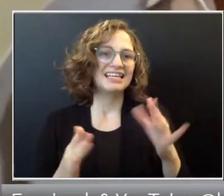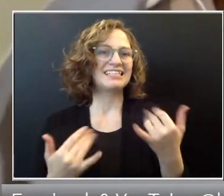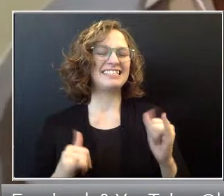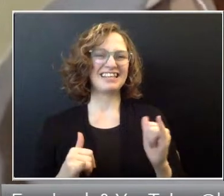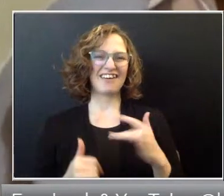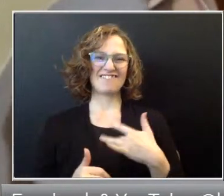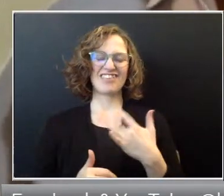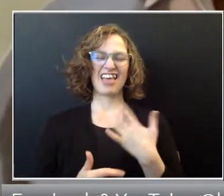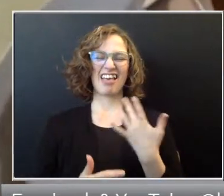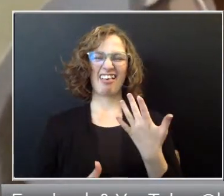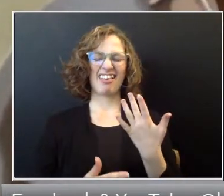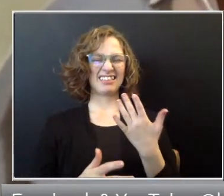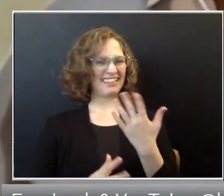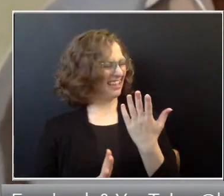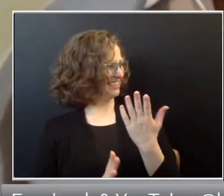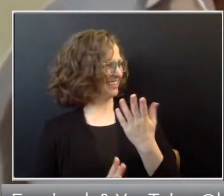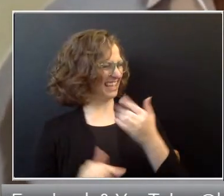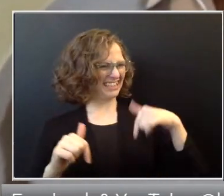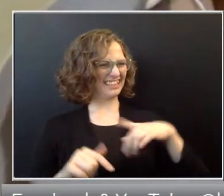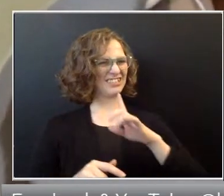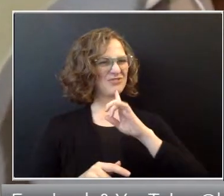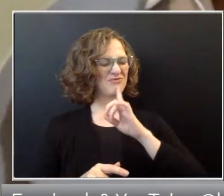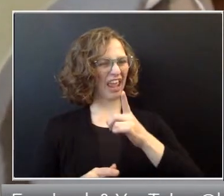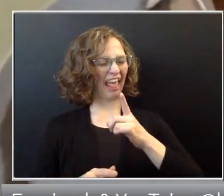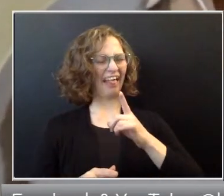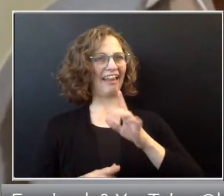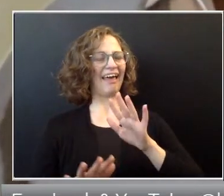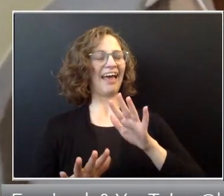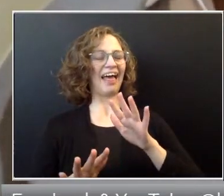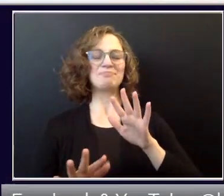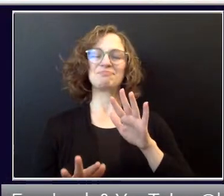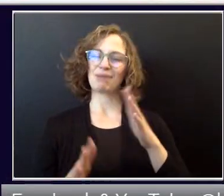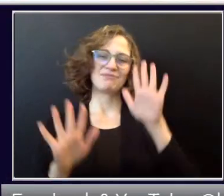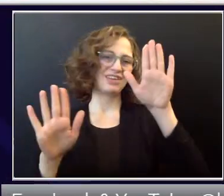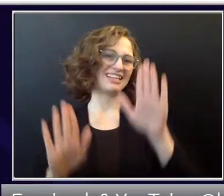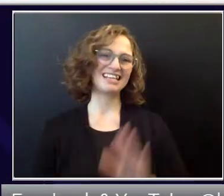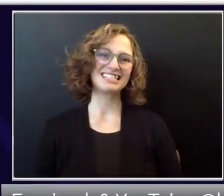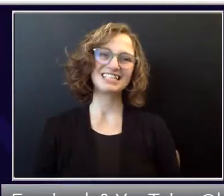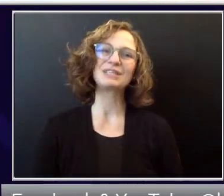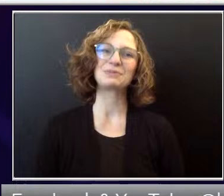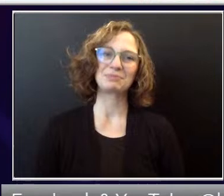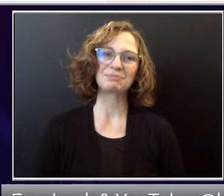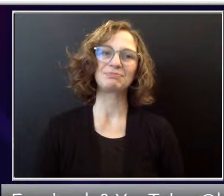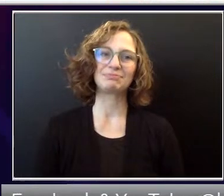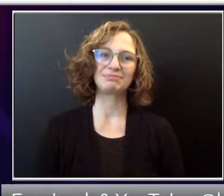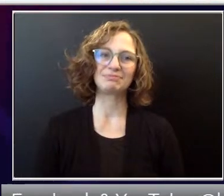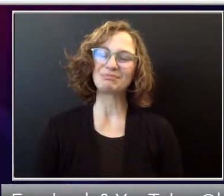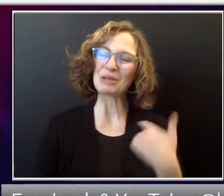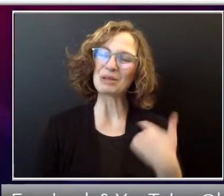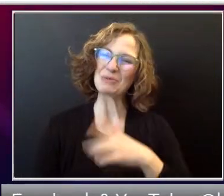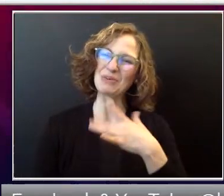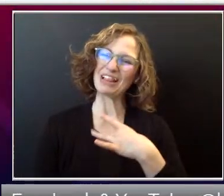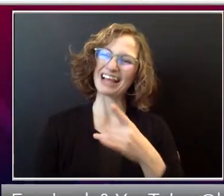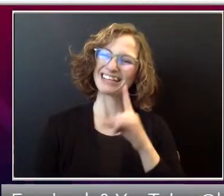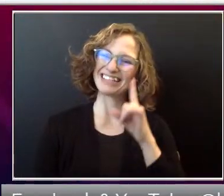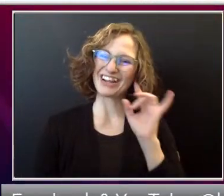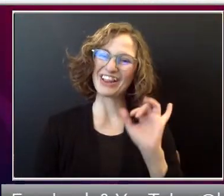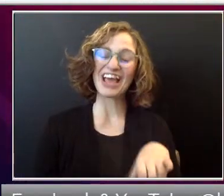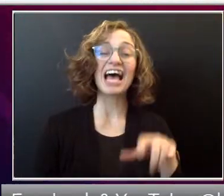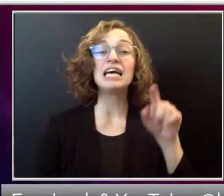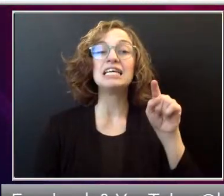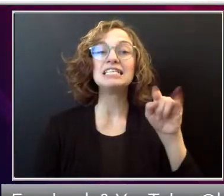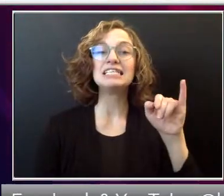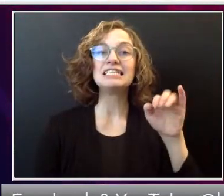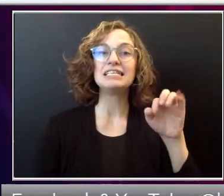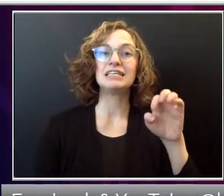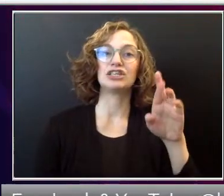kind of feels surreal, but fantastic. Fantastic. is what we like to hear. Teidra, what's the biggest change you've seen in